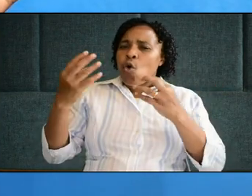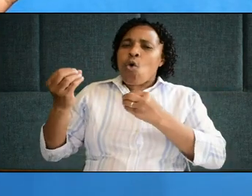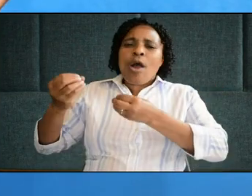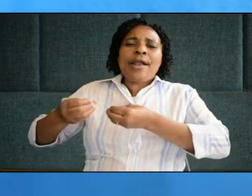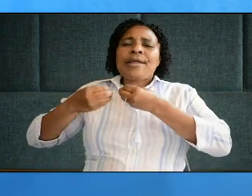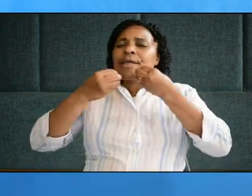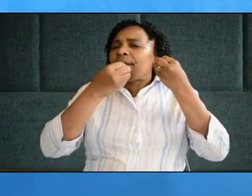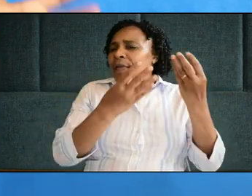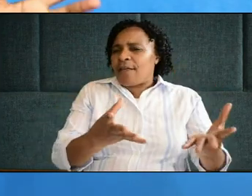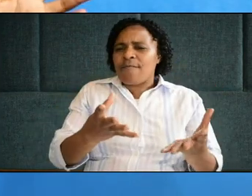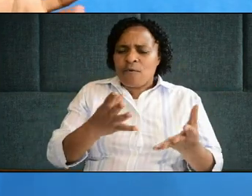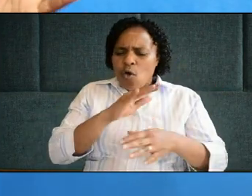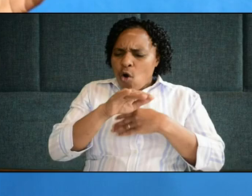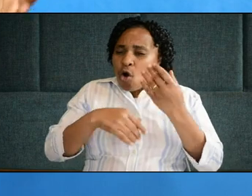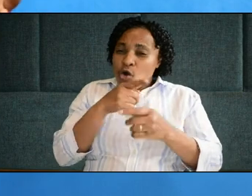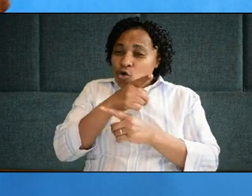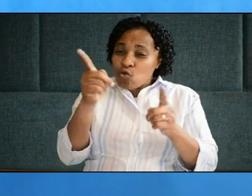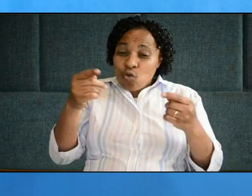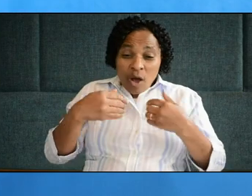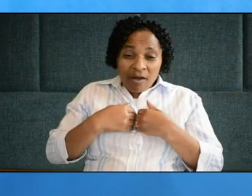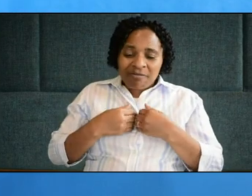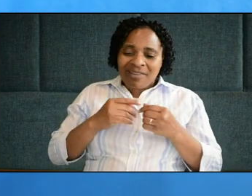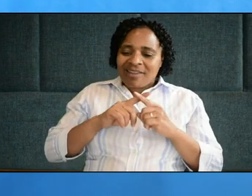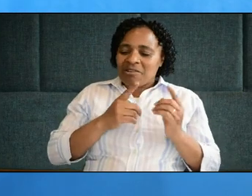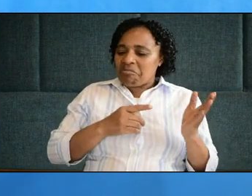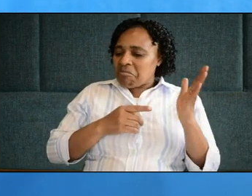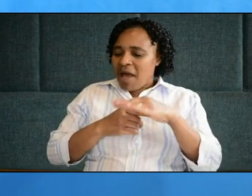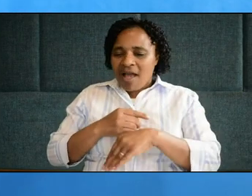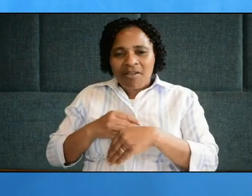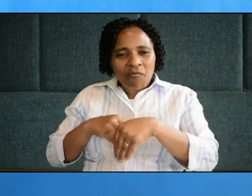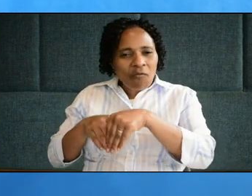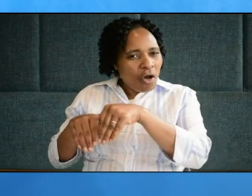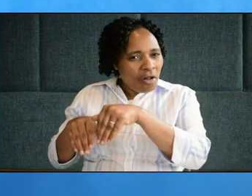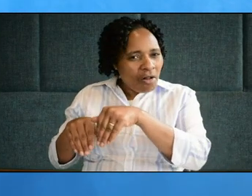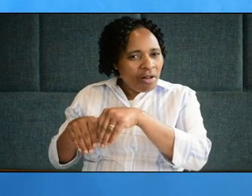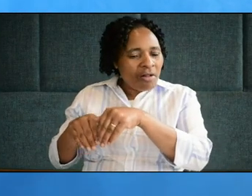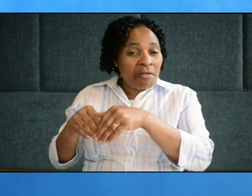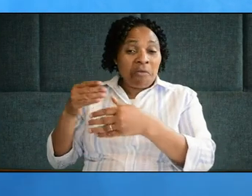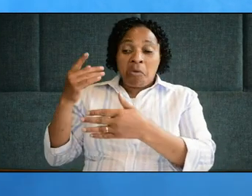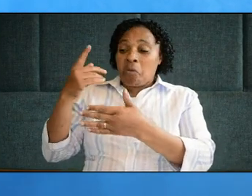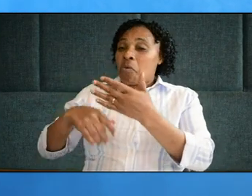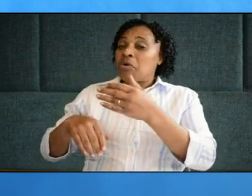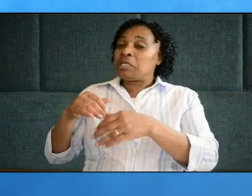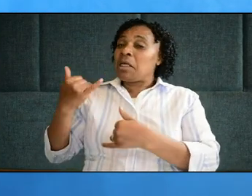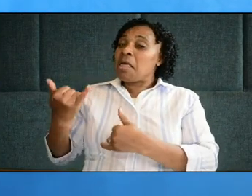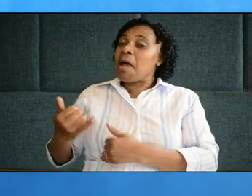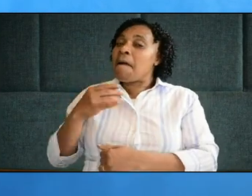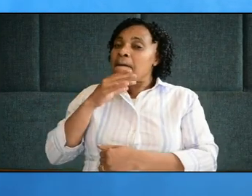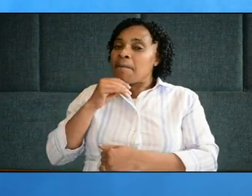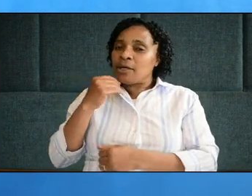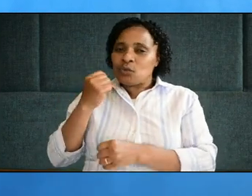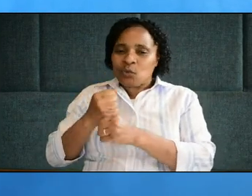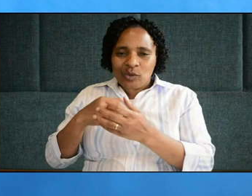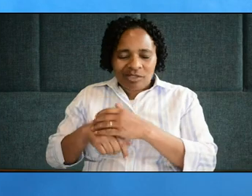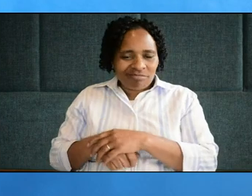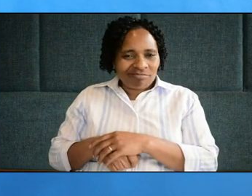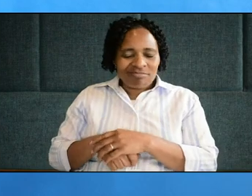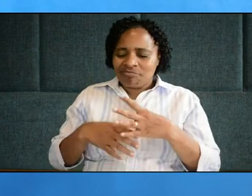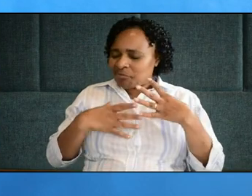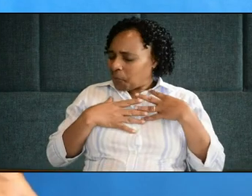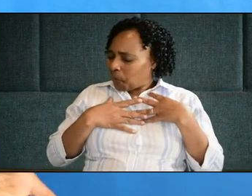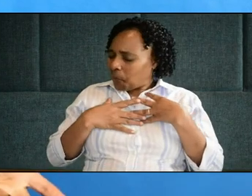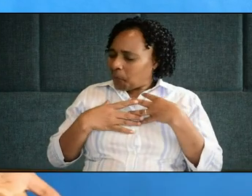give all that you have and come and follow me. And what did the young man do? He went